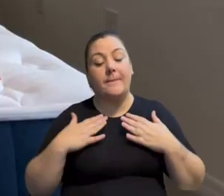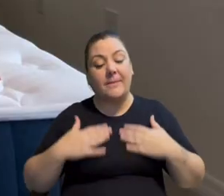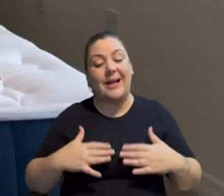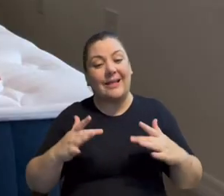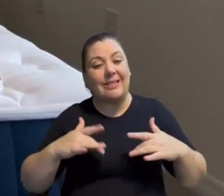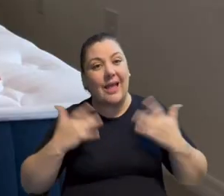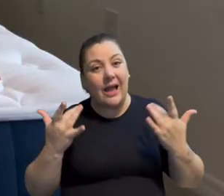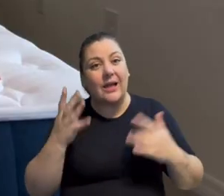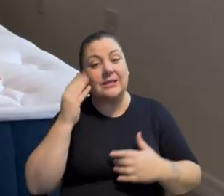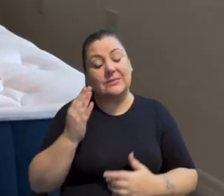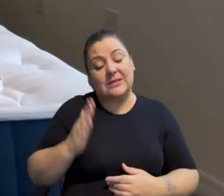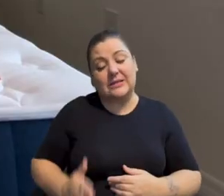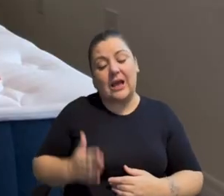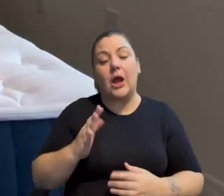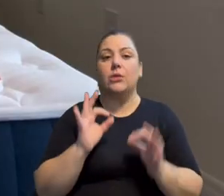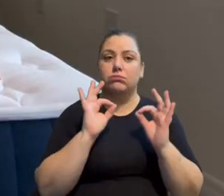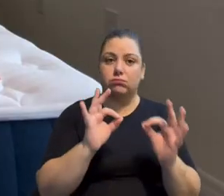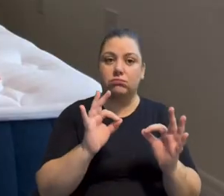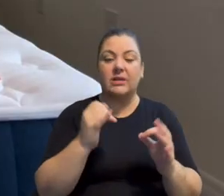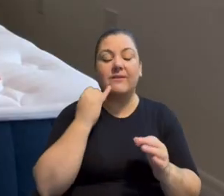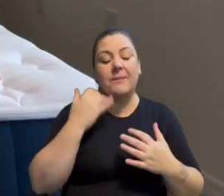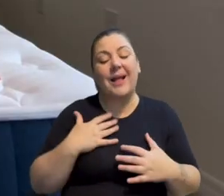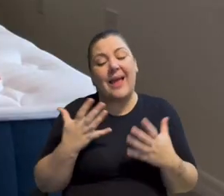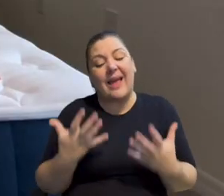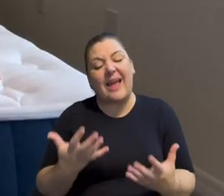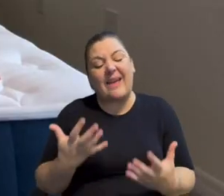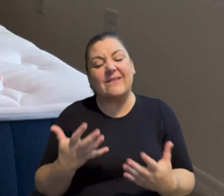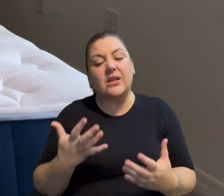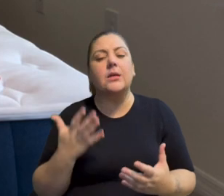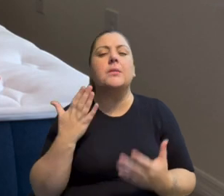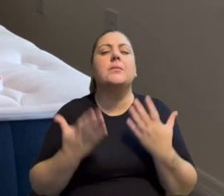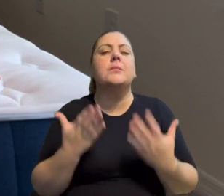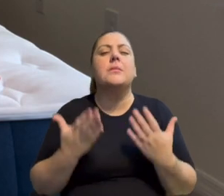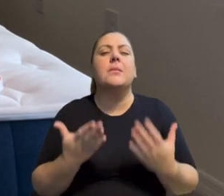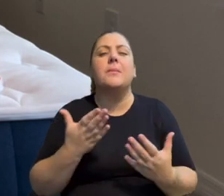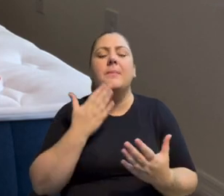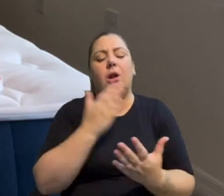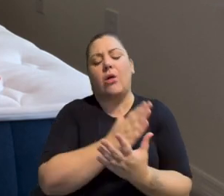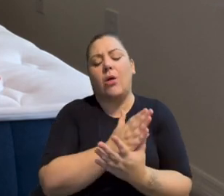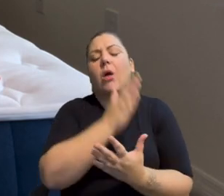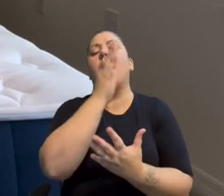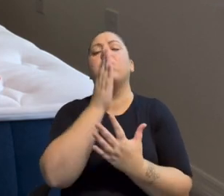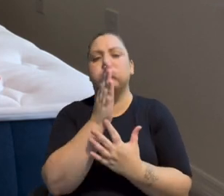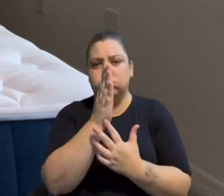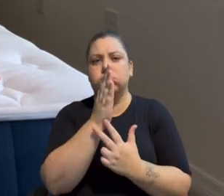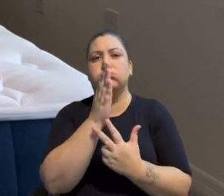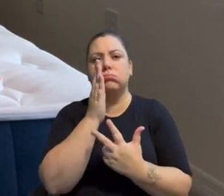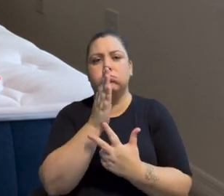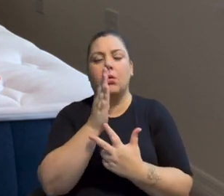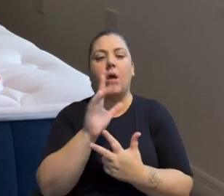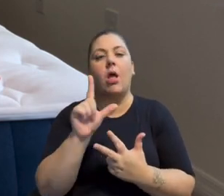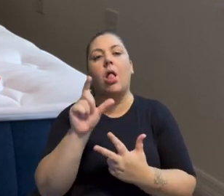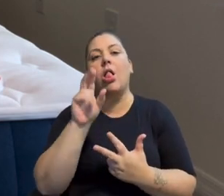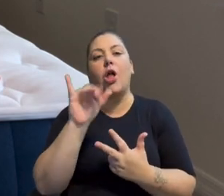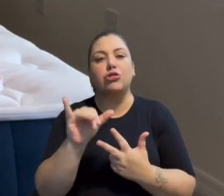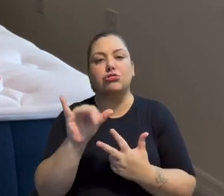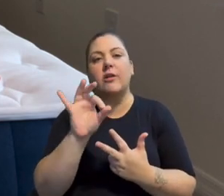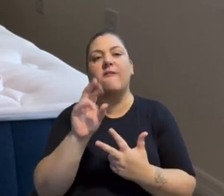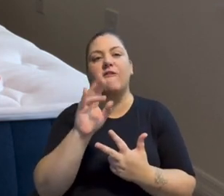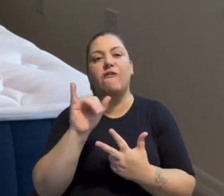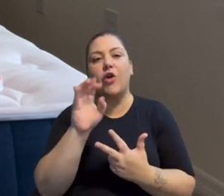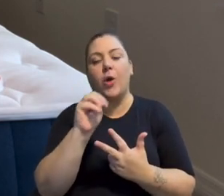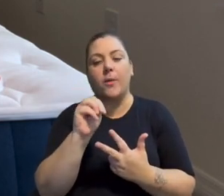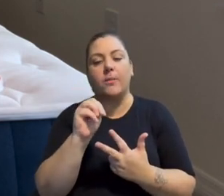would be good for you. If you're a heavyweight side sleeper, you might want to go bump up to the one up from this, which I believe is the Luxury